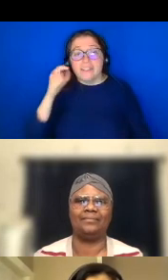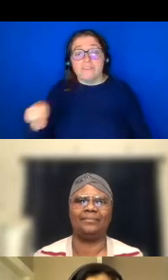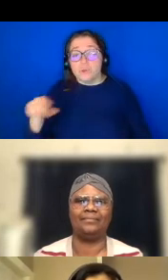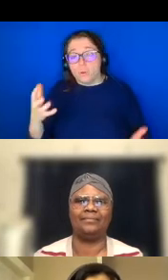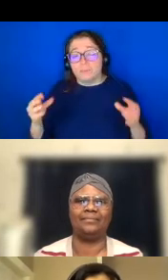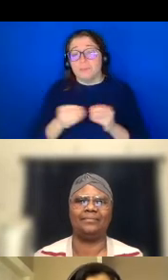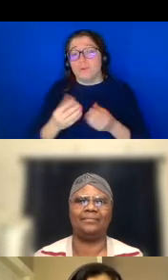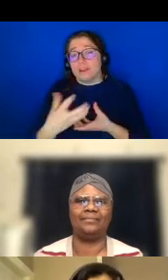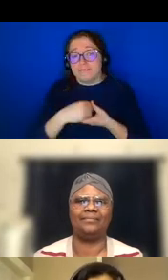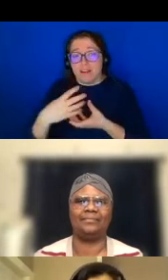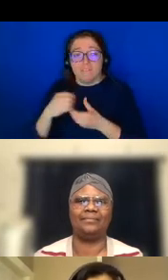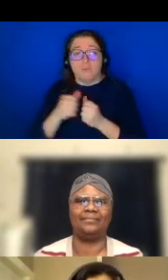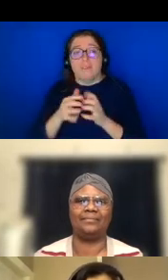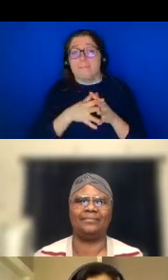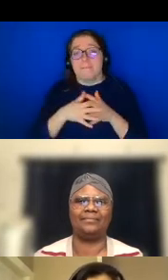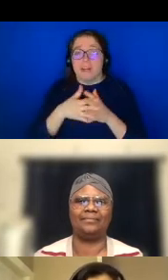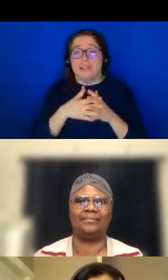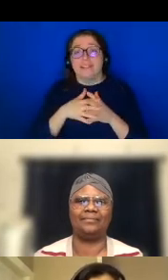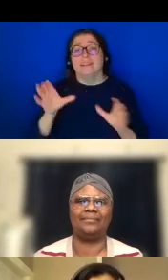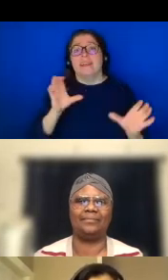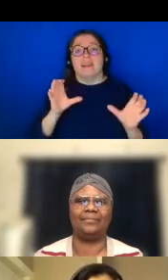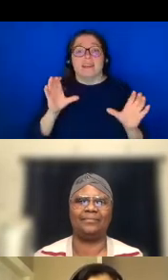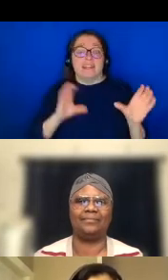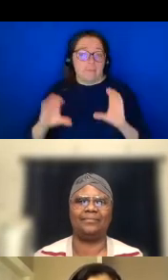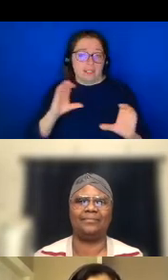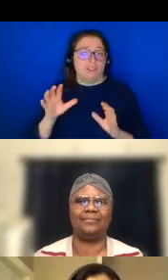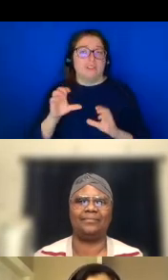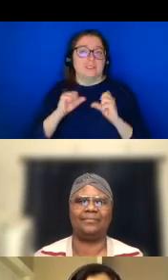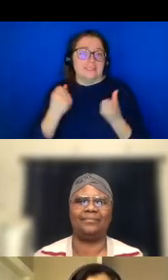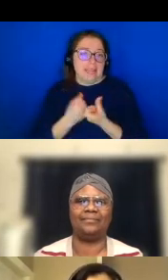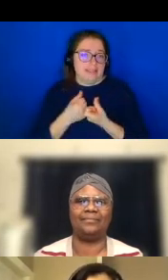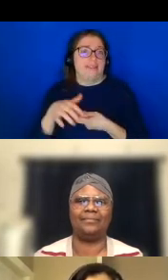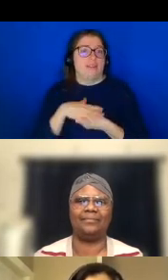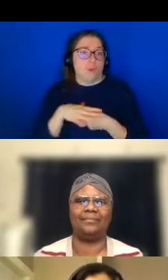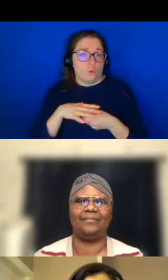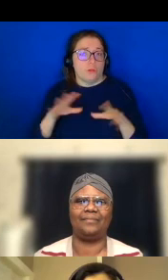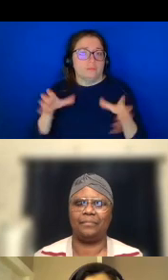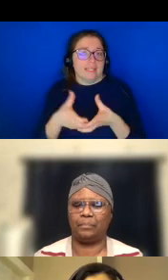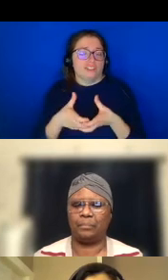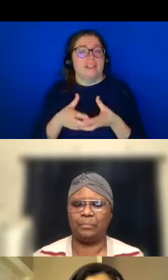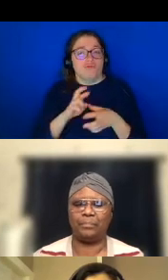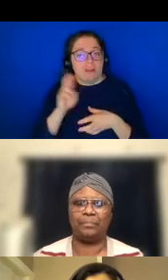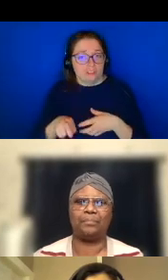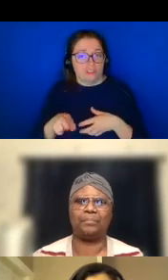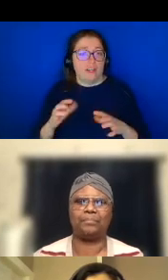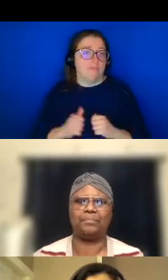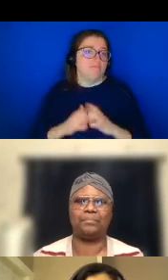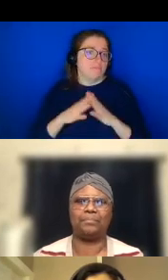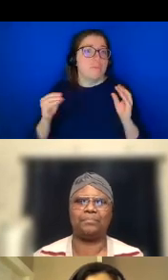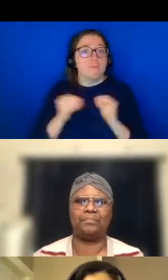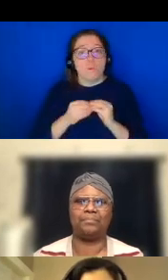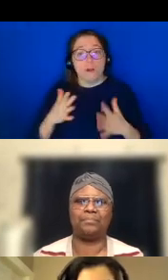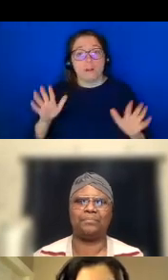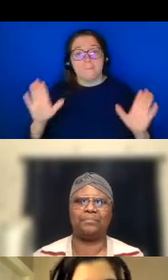with the American Chemical Society's local section in Rochester to put on more amazing events like this,